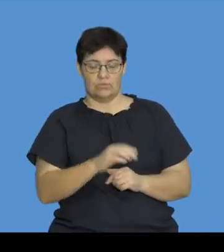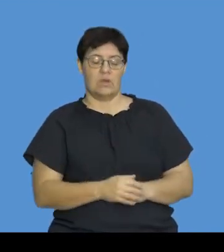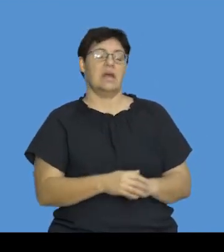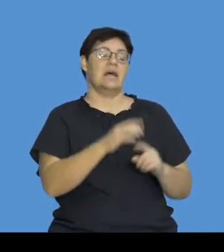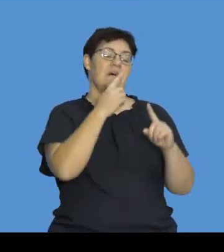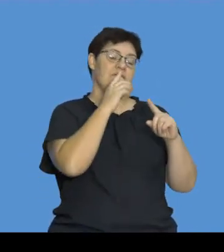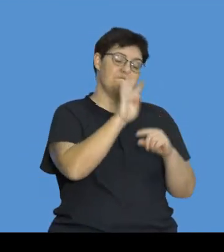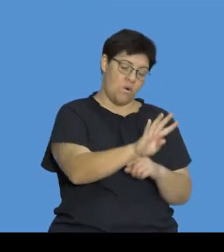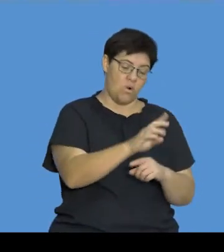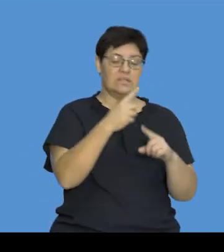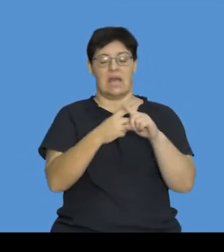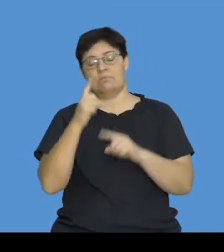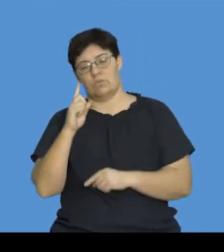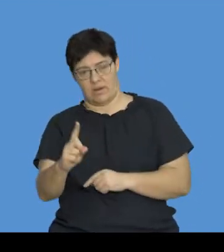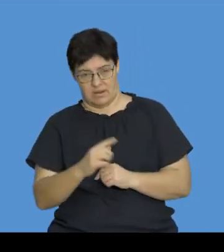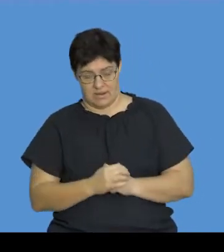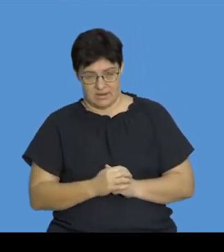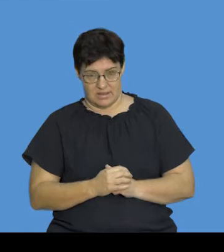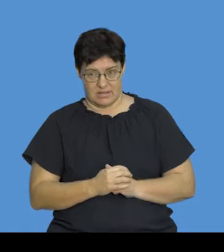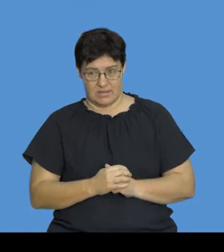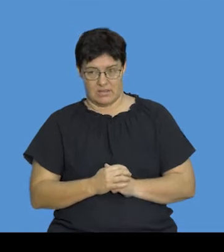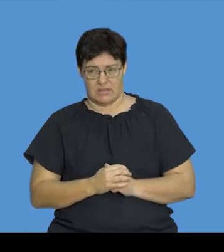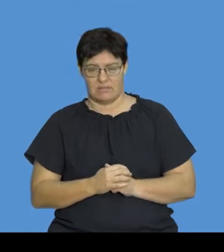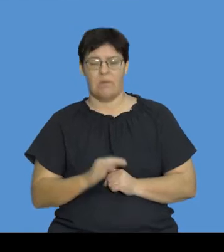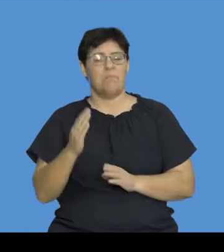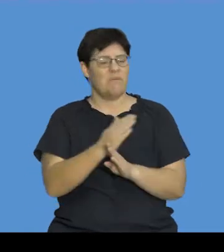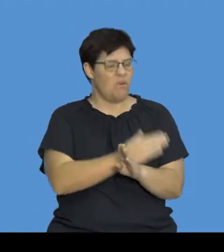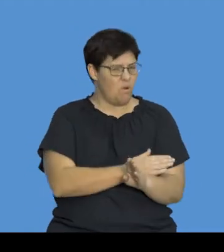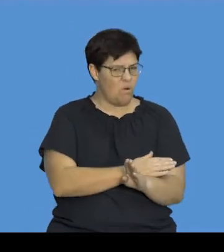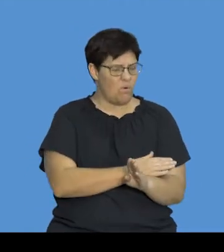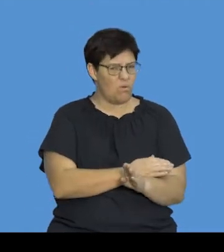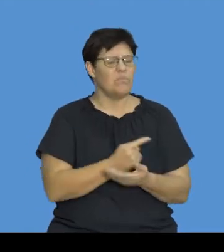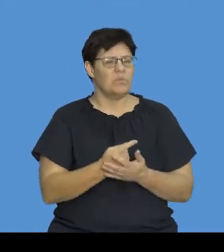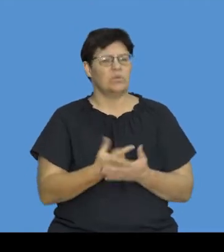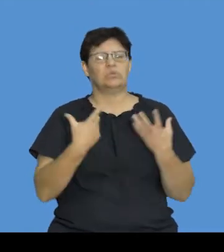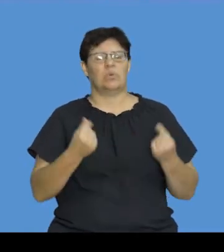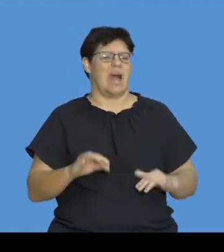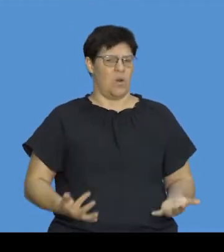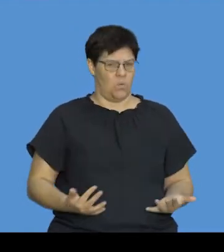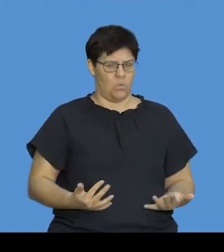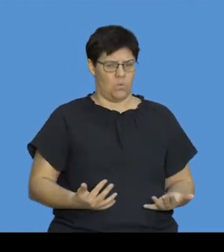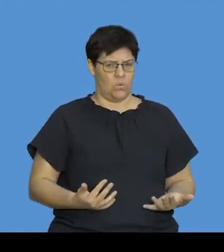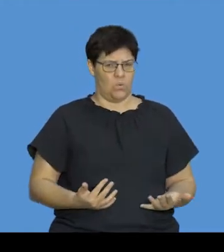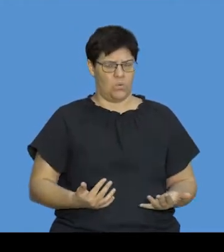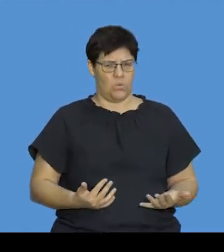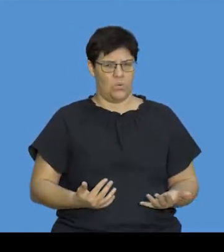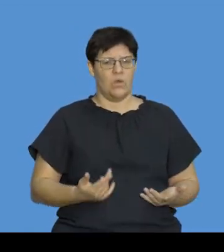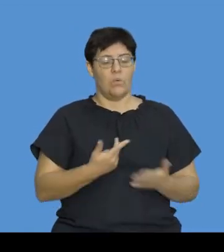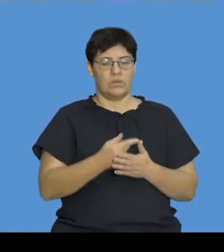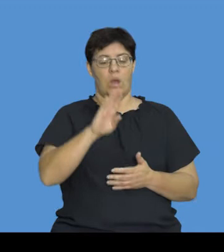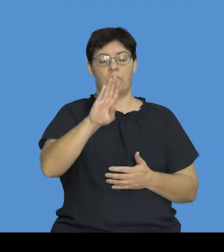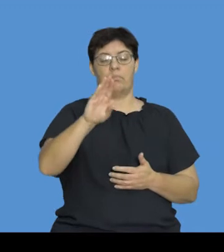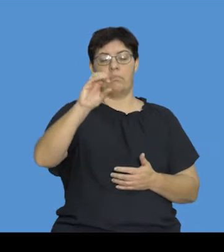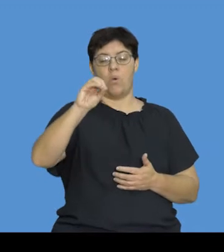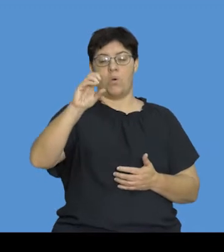4 multiplied by the 1. But before we do that, let's look at how you would do this if maybe you were to use board mass, right?